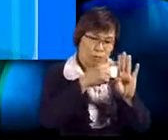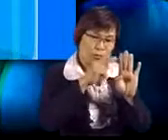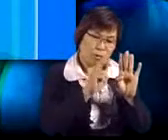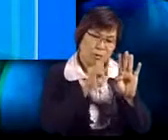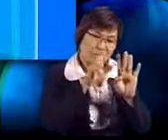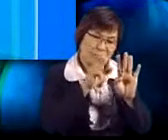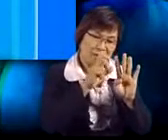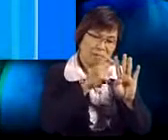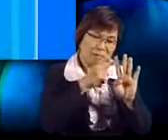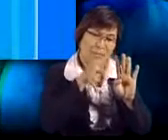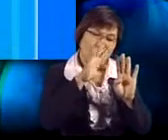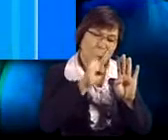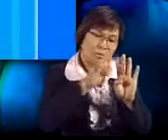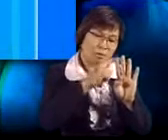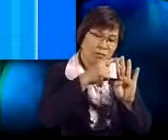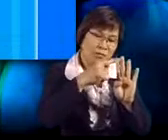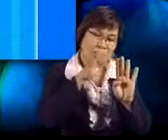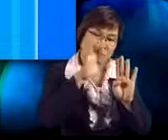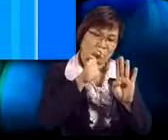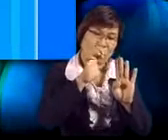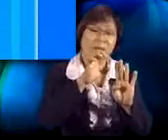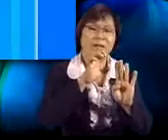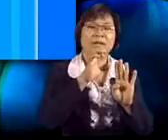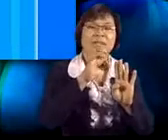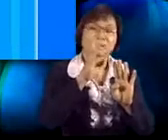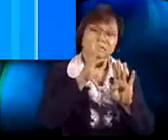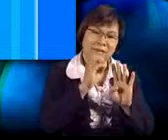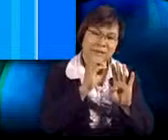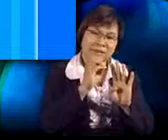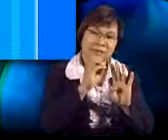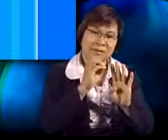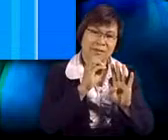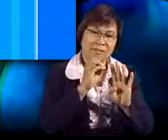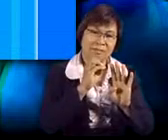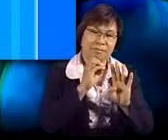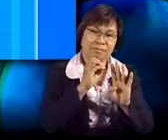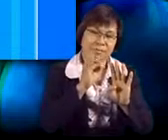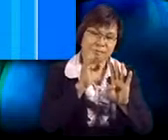30, 40, 50, 60,